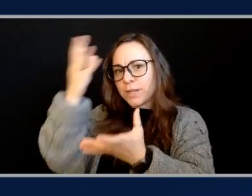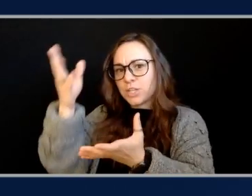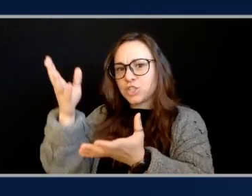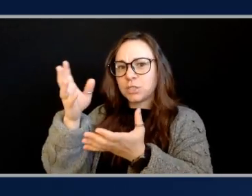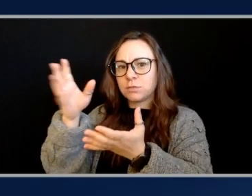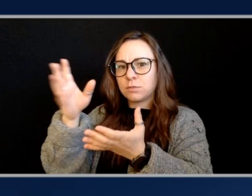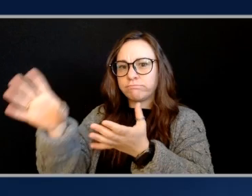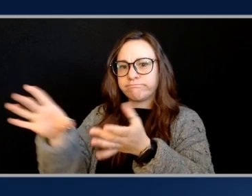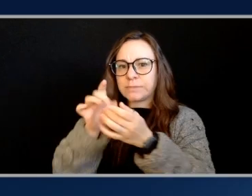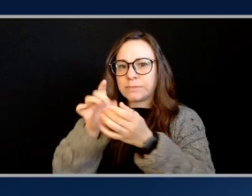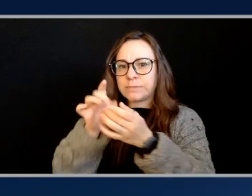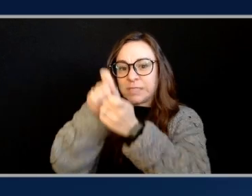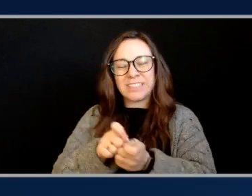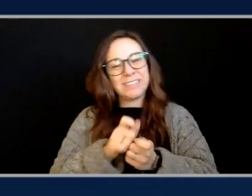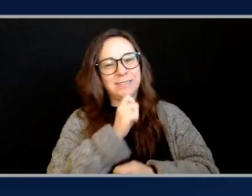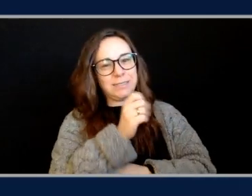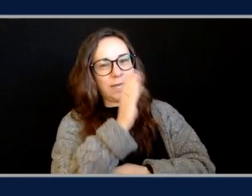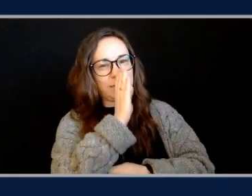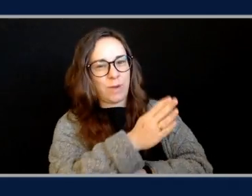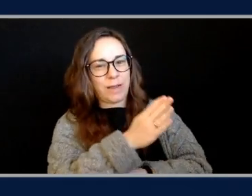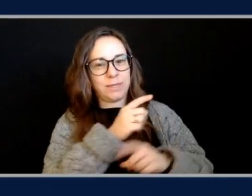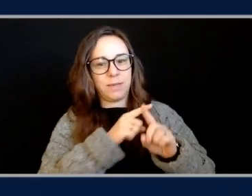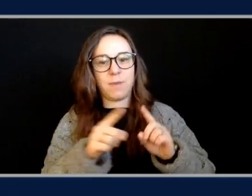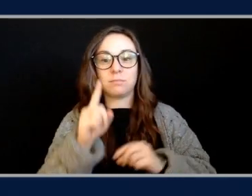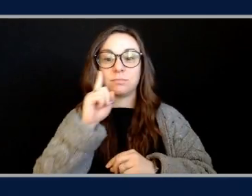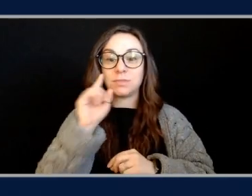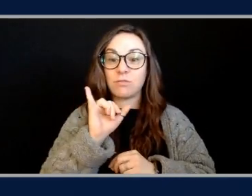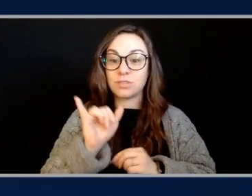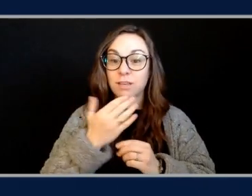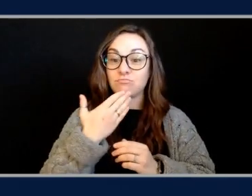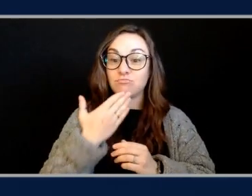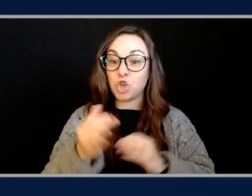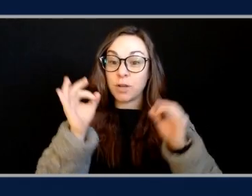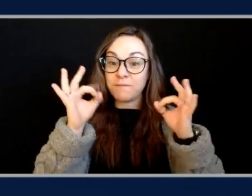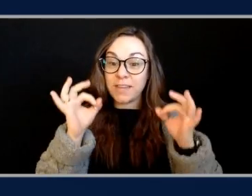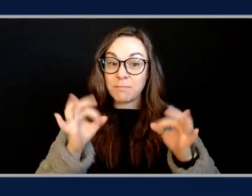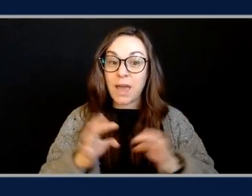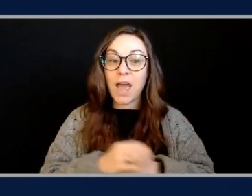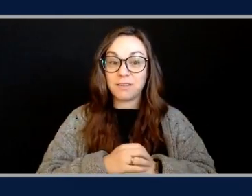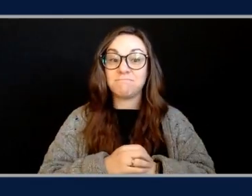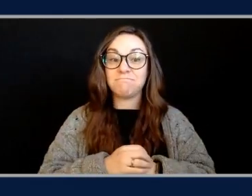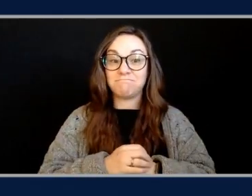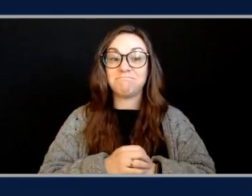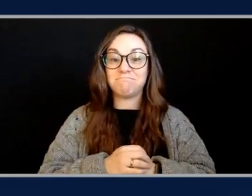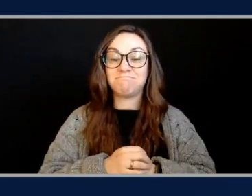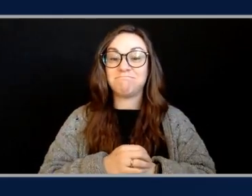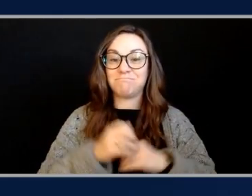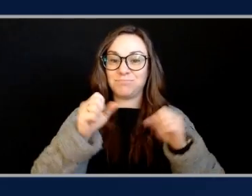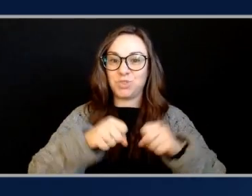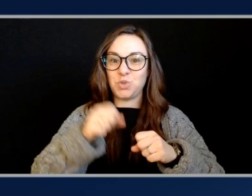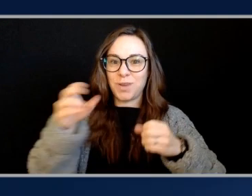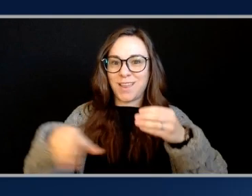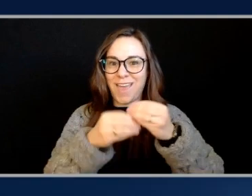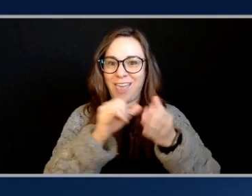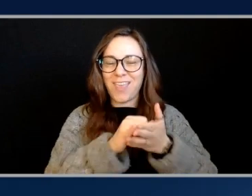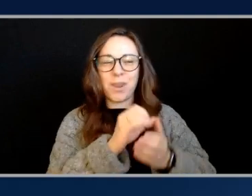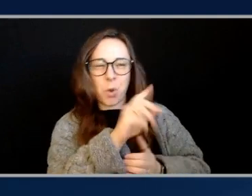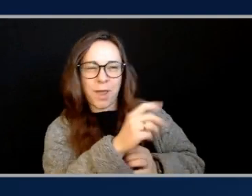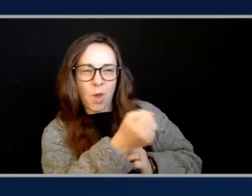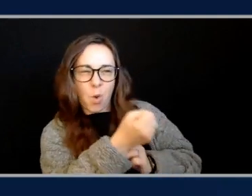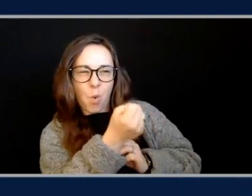Not directly, but I think that sounds like a great feedback. Right, You should totally add that into the console right now. Give me a minute.